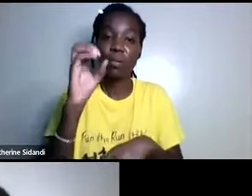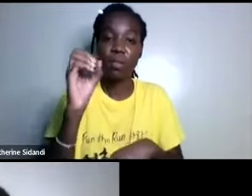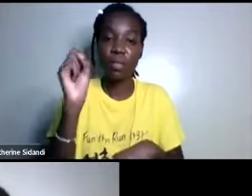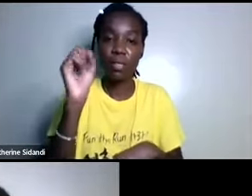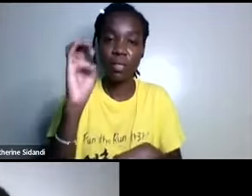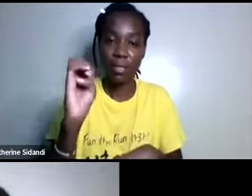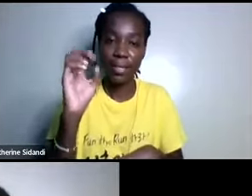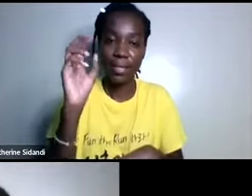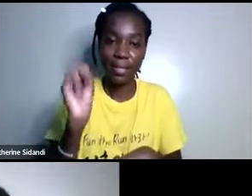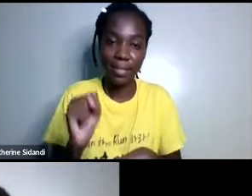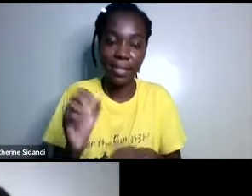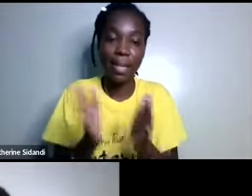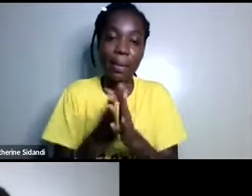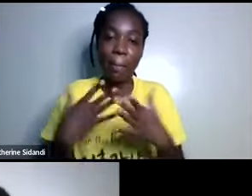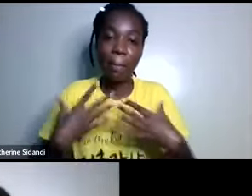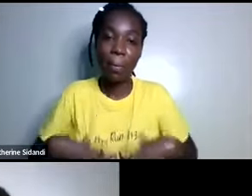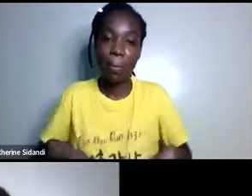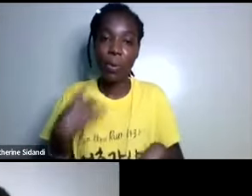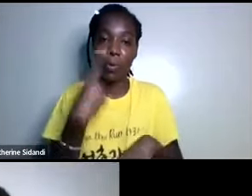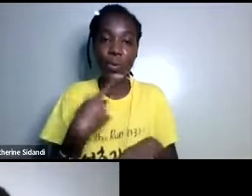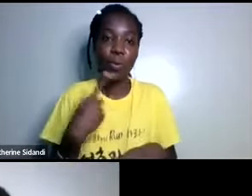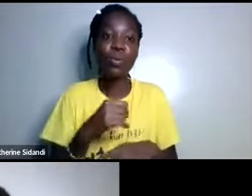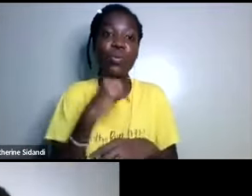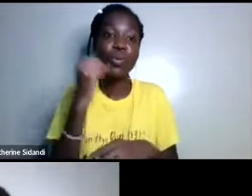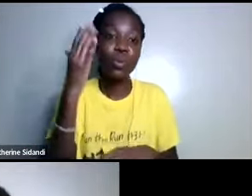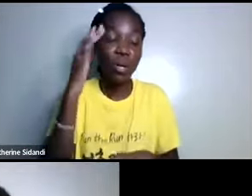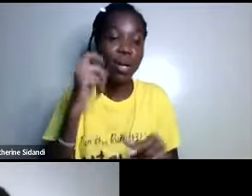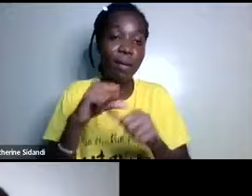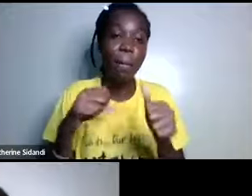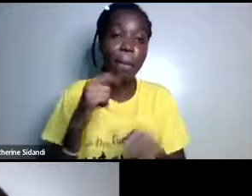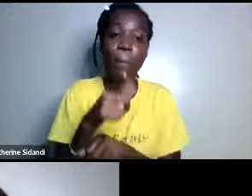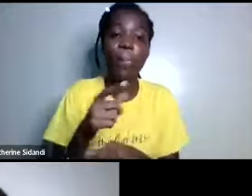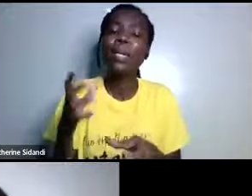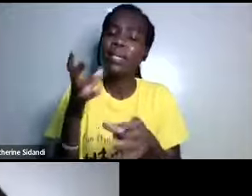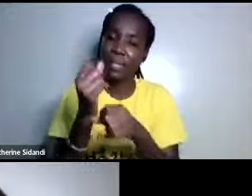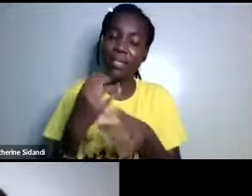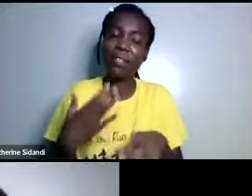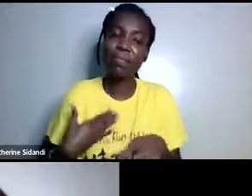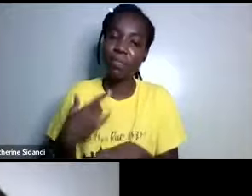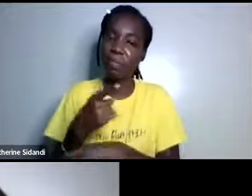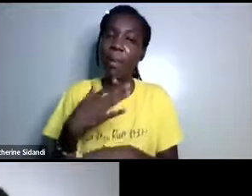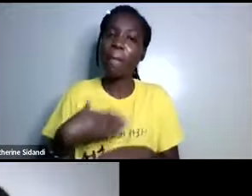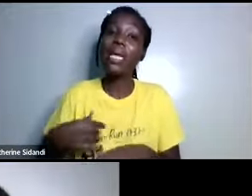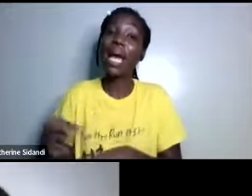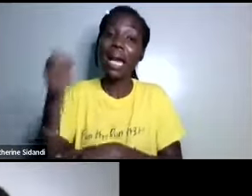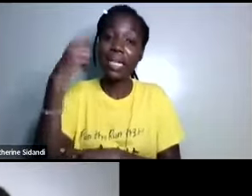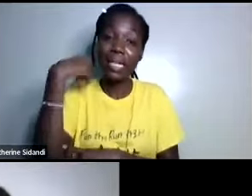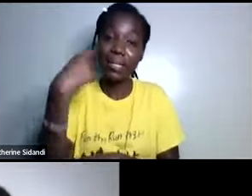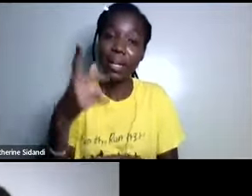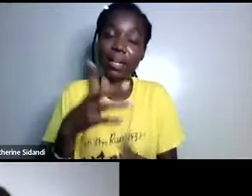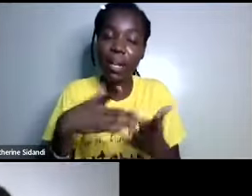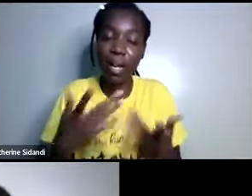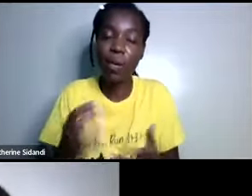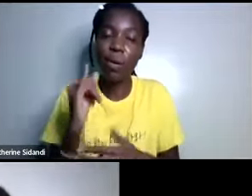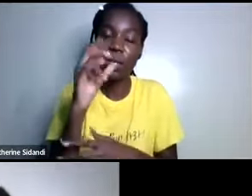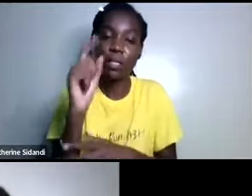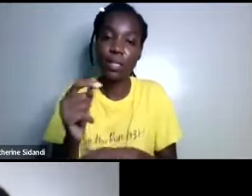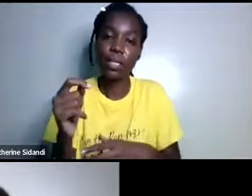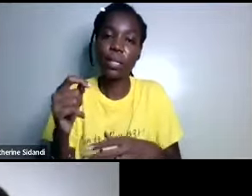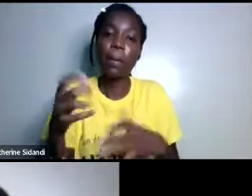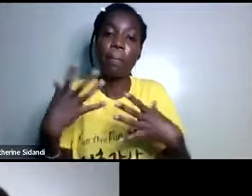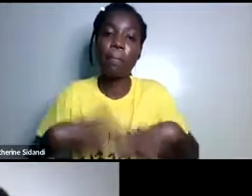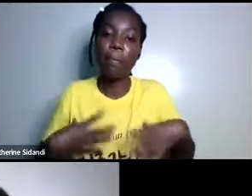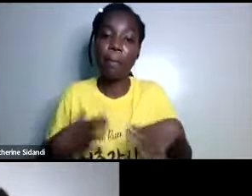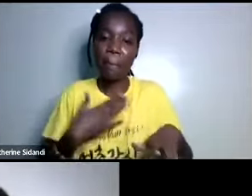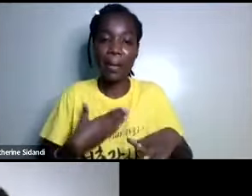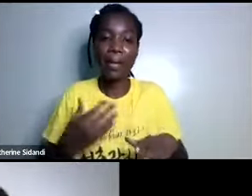is something which I now understand what my IT guys were trying to explain. And pay to play, I get it. Before we were paying, but we